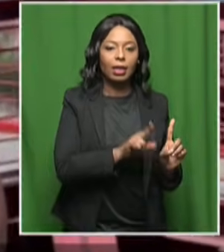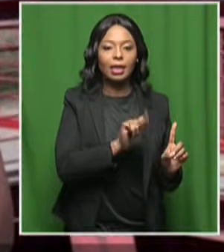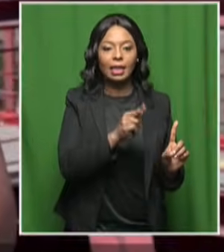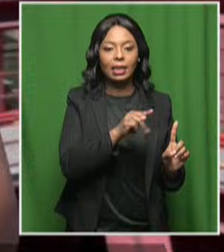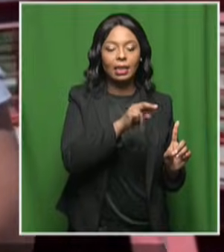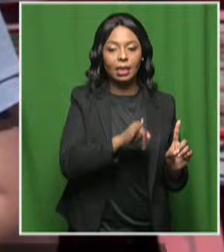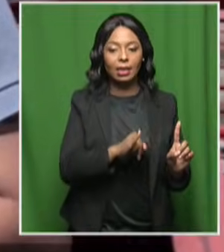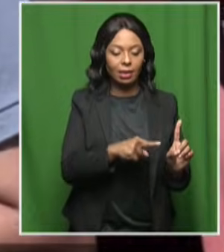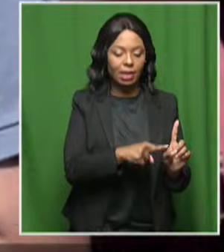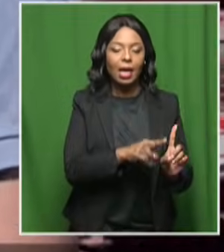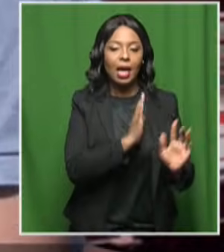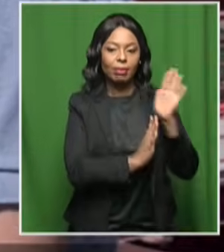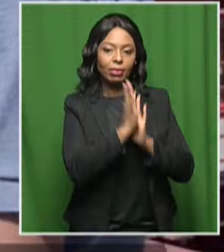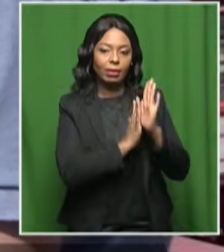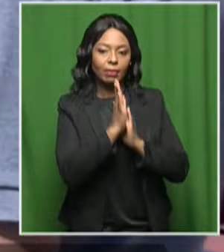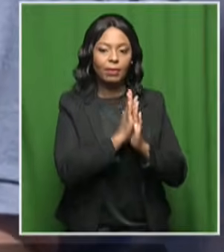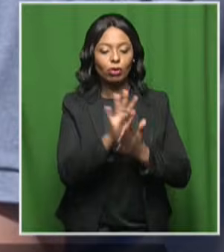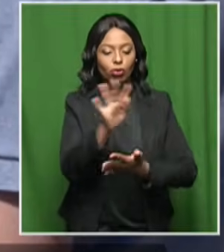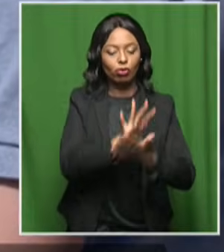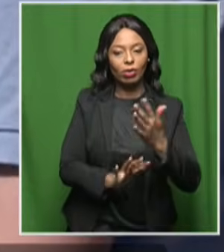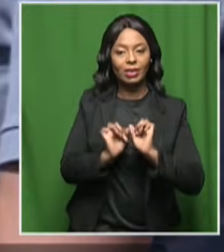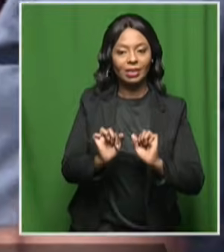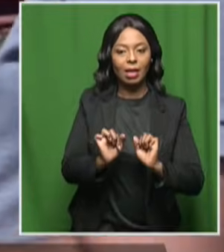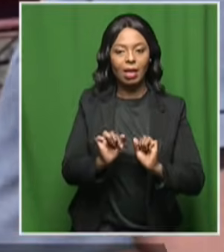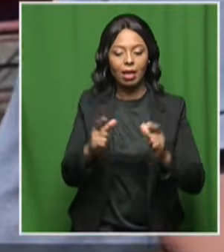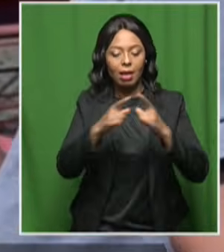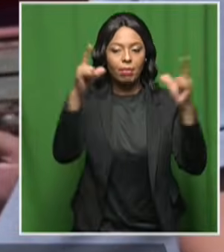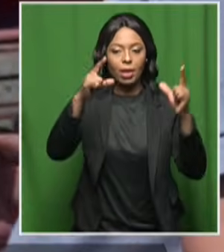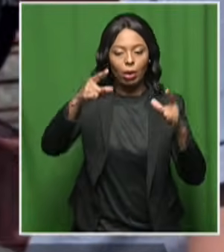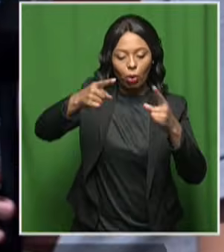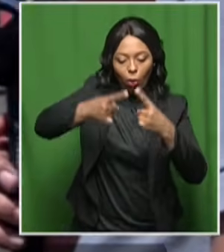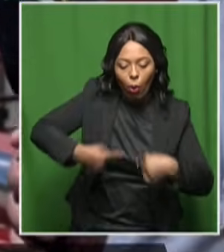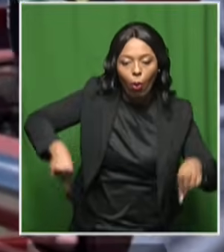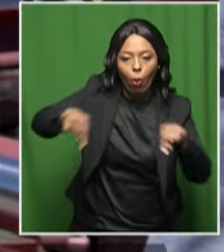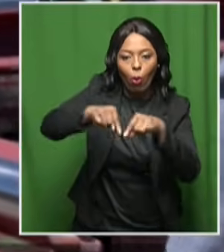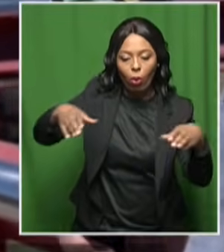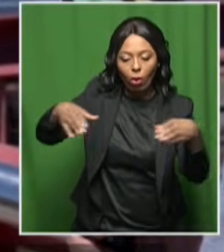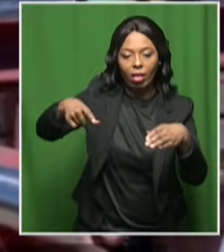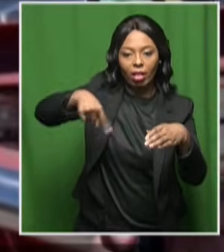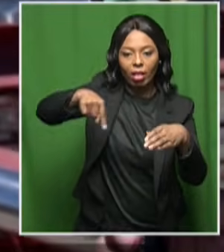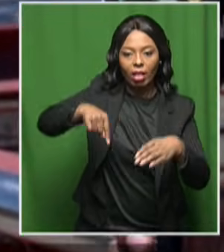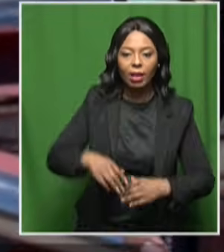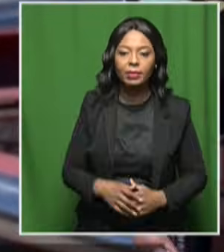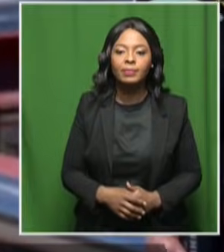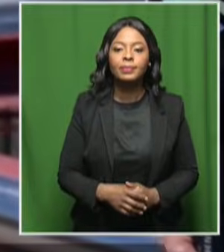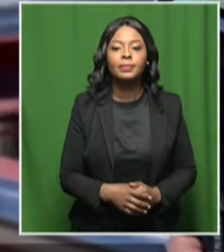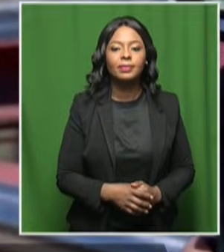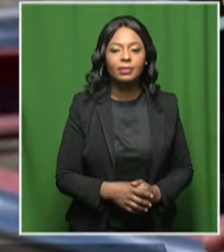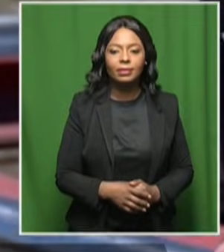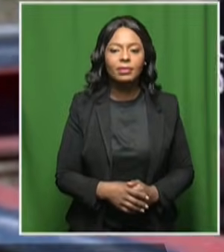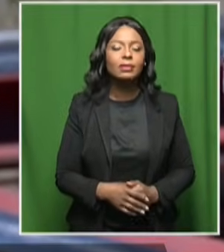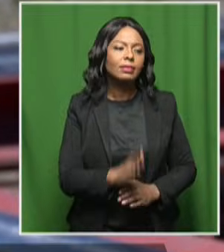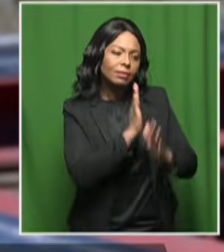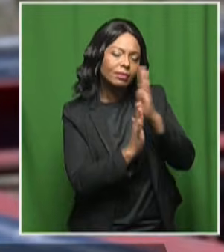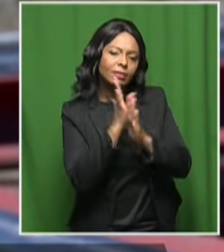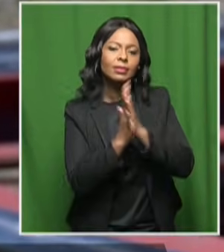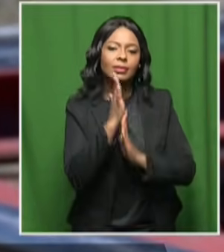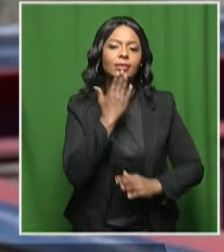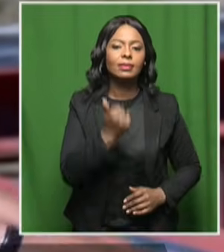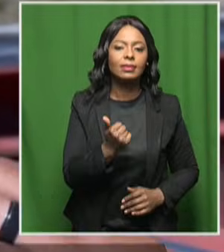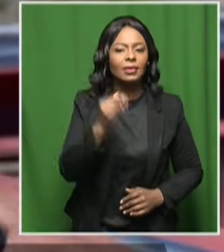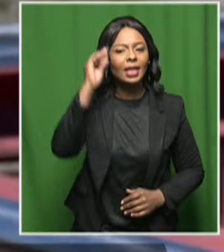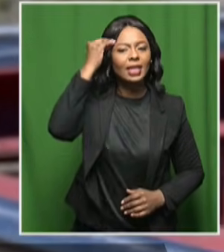the story of the big hole. David, tell us what is interesting about the big hole. What can people see